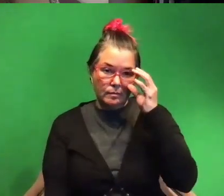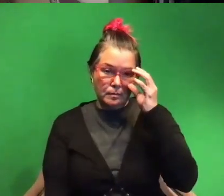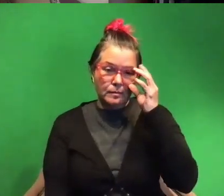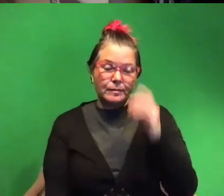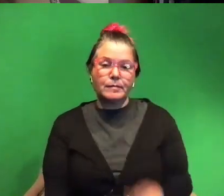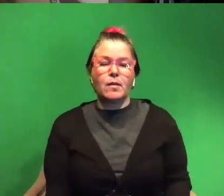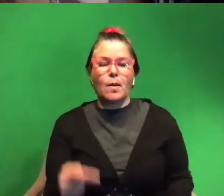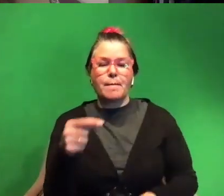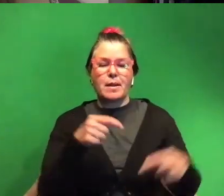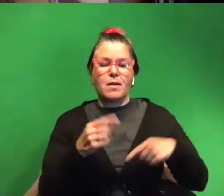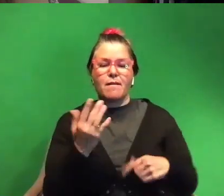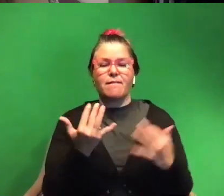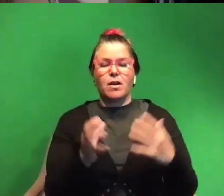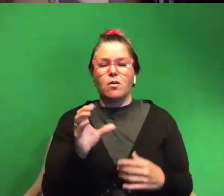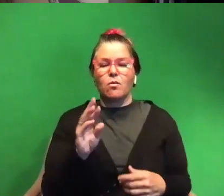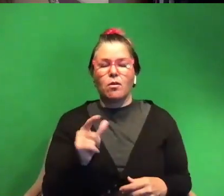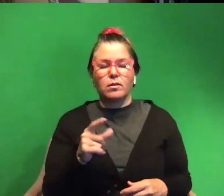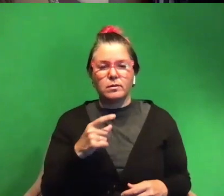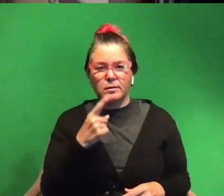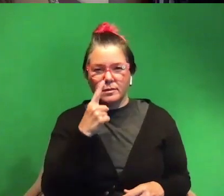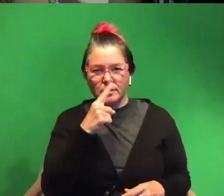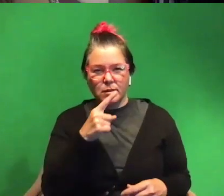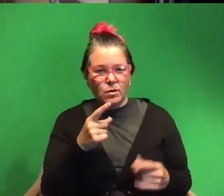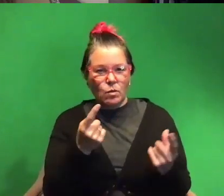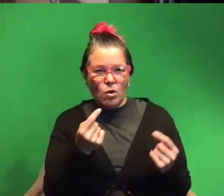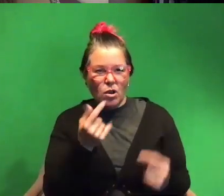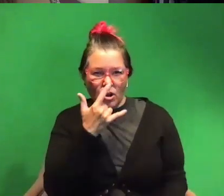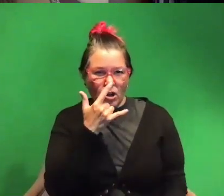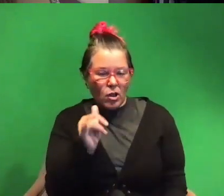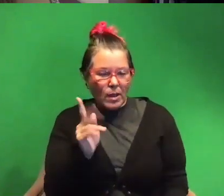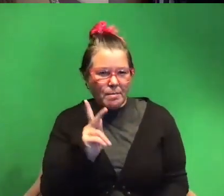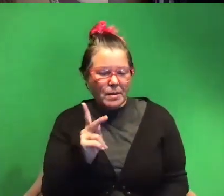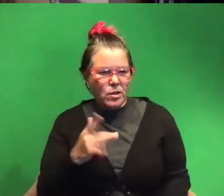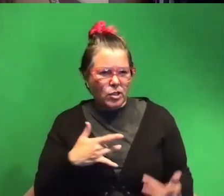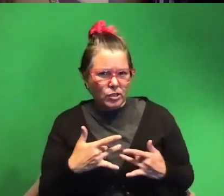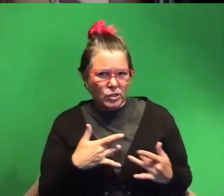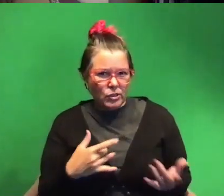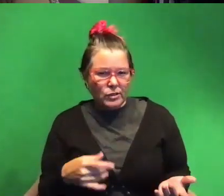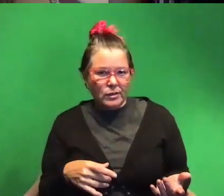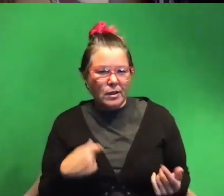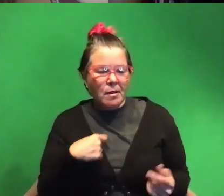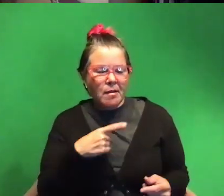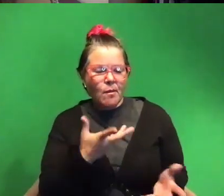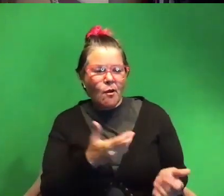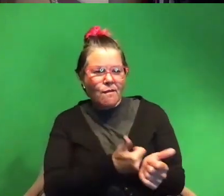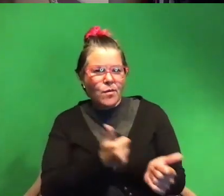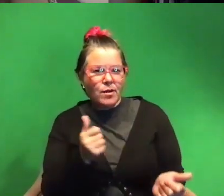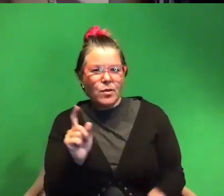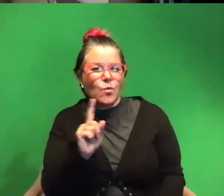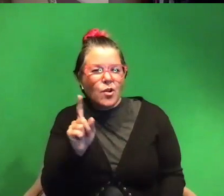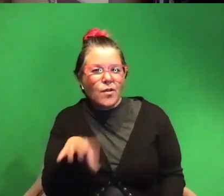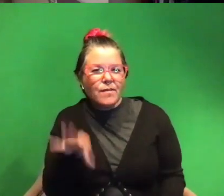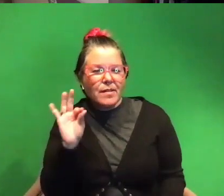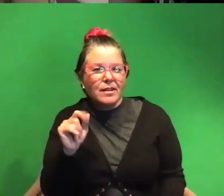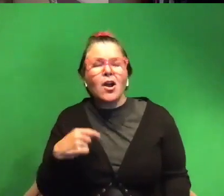to the fire corals. Could you, what does a fire coral look like? People are worried about, they want to avoid it. Maybe where— Oh no, I feel